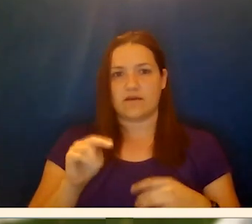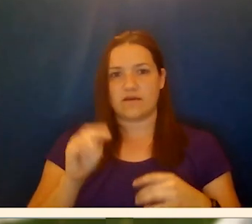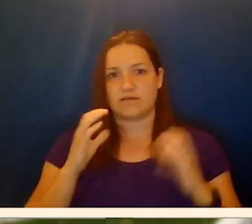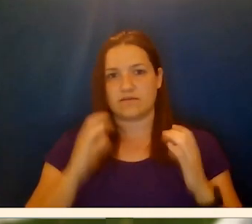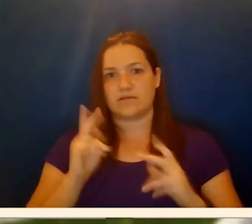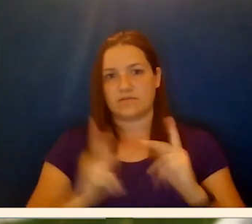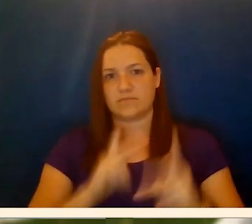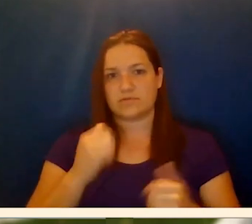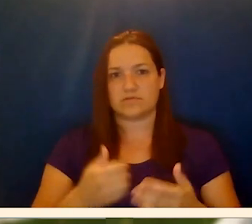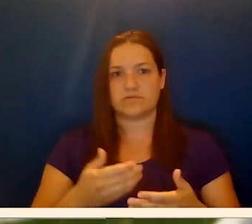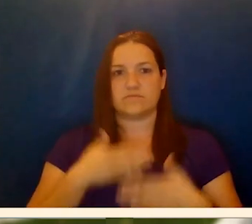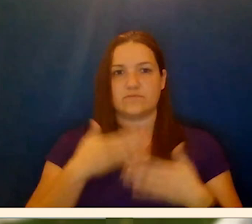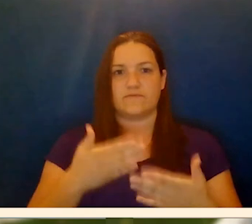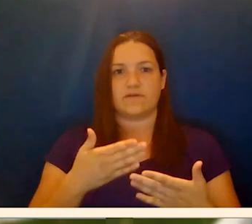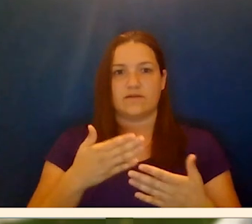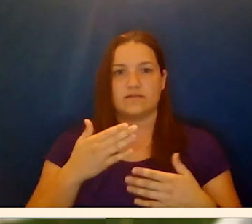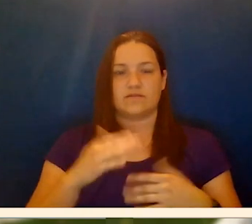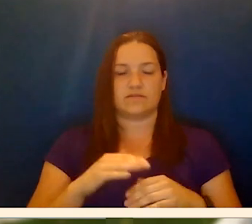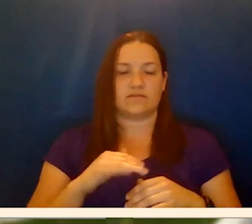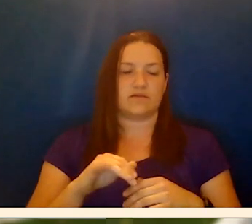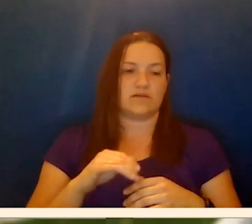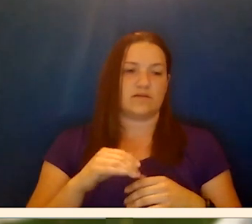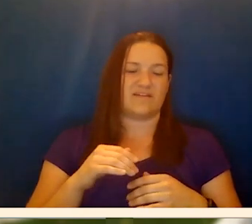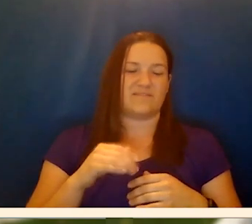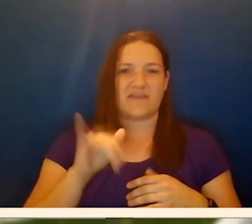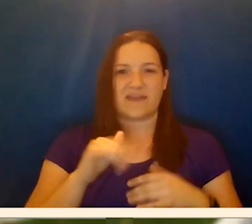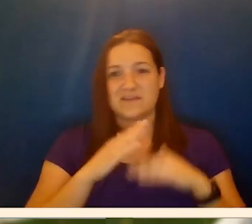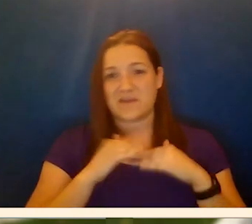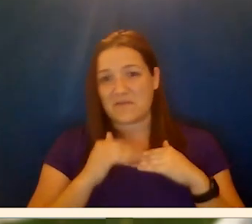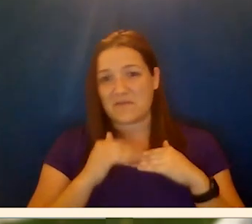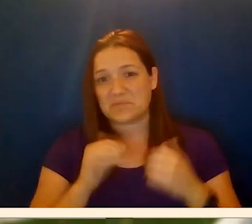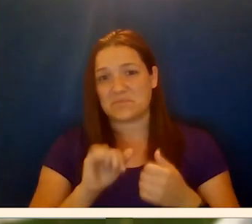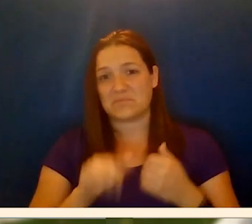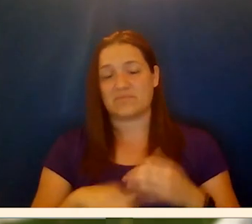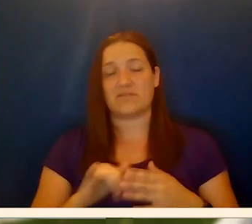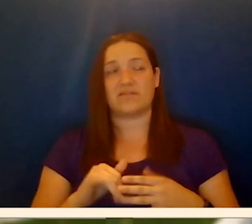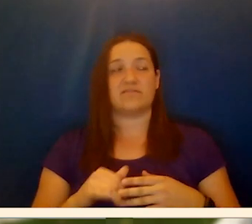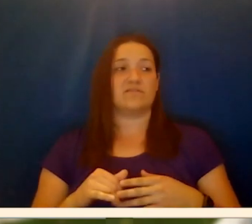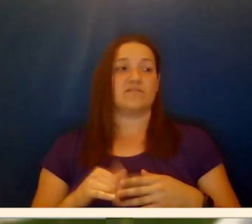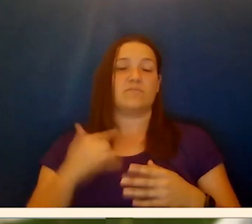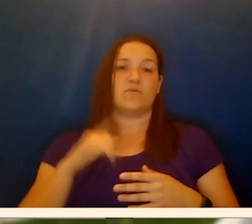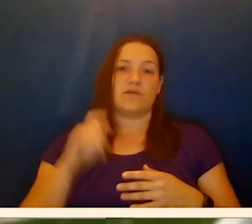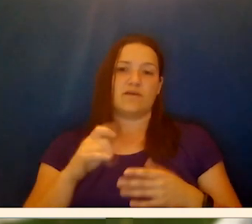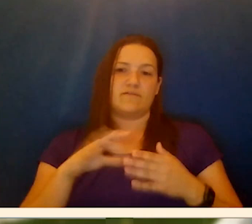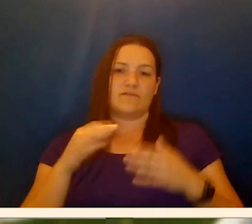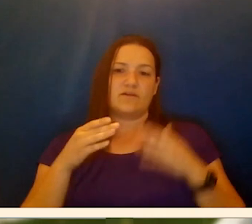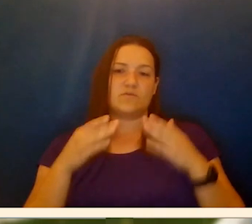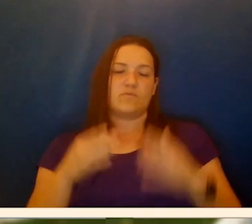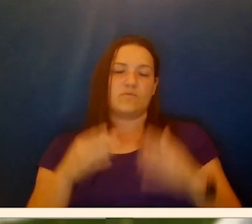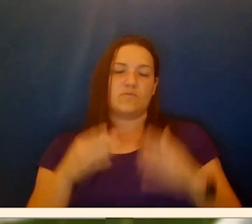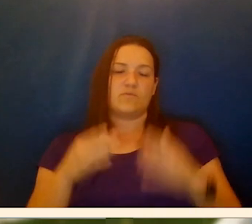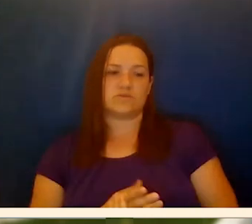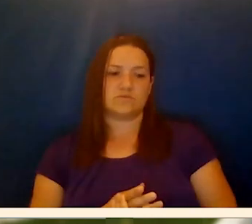that comfort piece of it. So that's going to happen. But we have to find a way